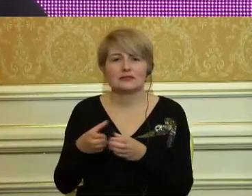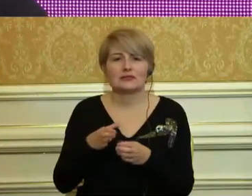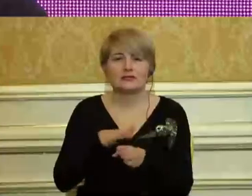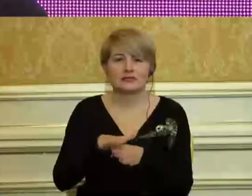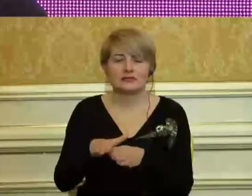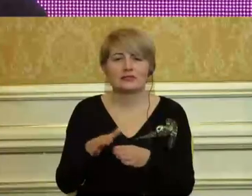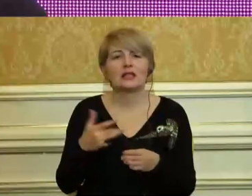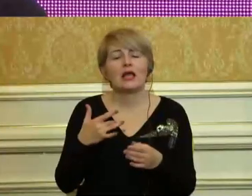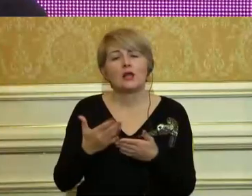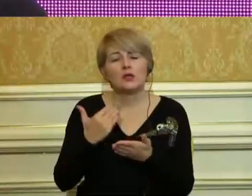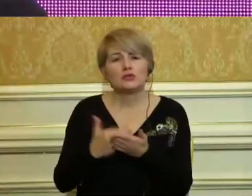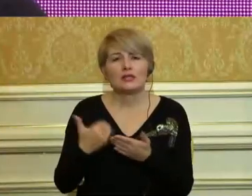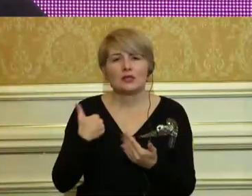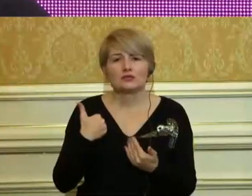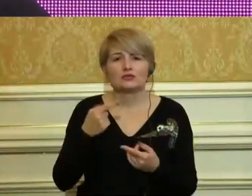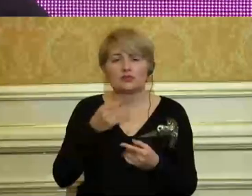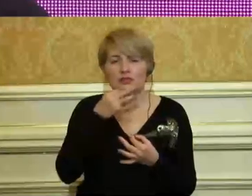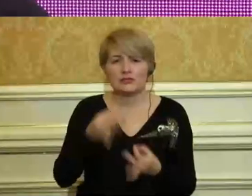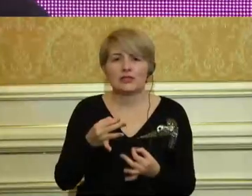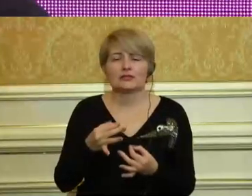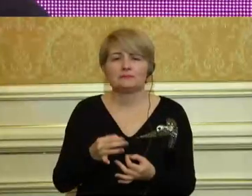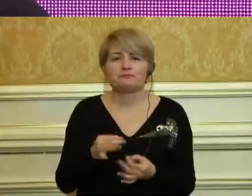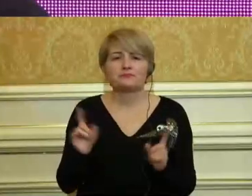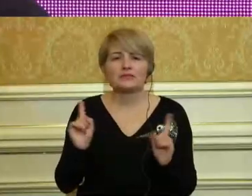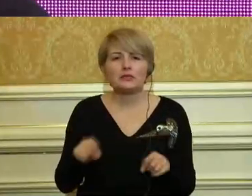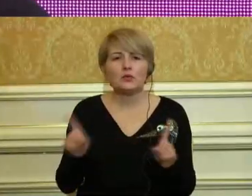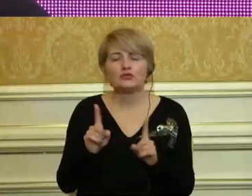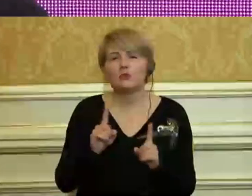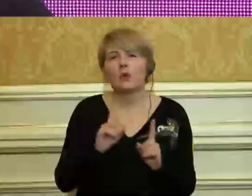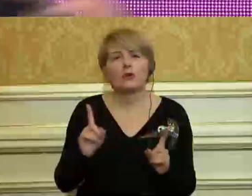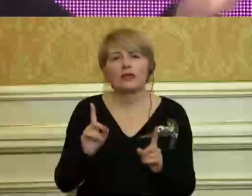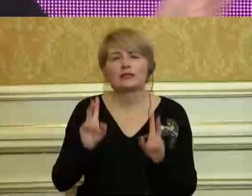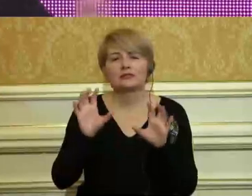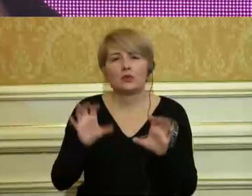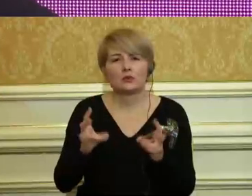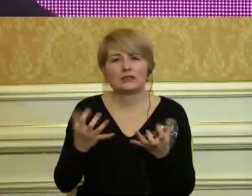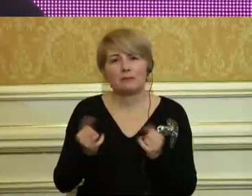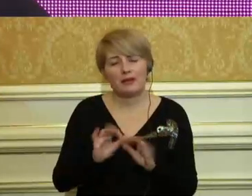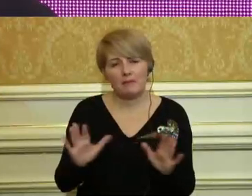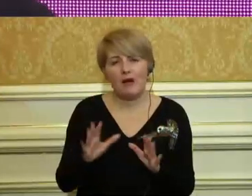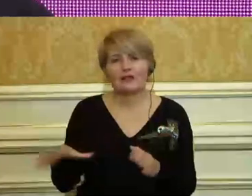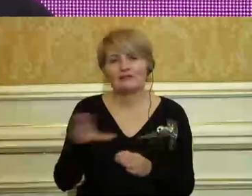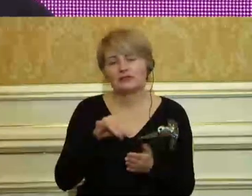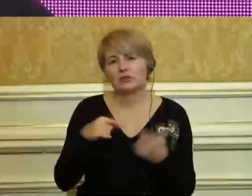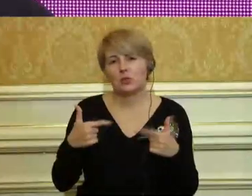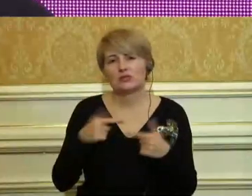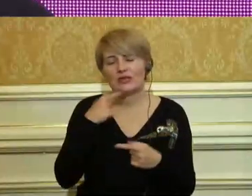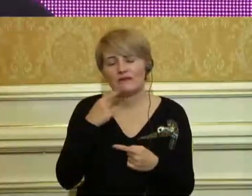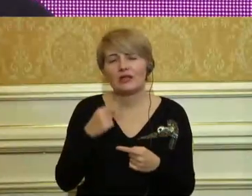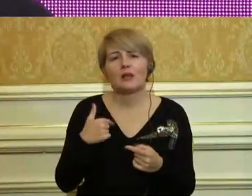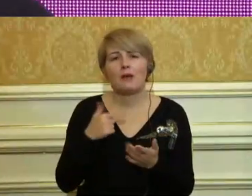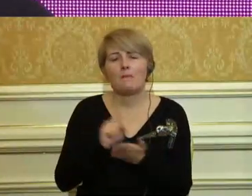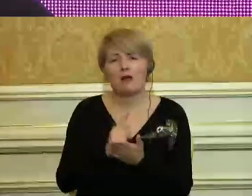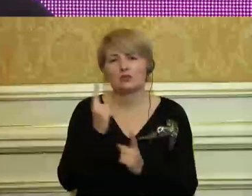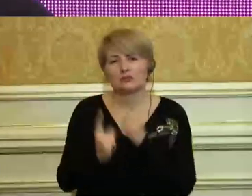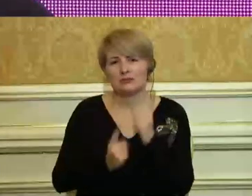Istanbul's Convention. It's very much to think. And finally, I would like to say, well, despite of all that laws on the go, we